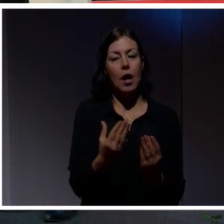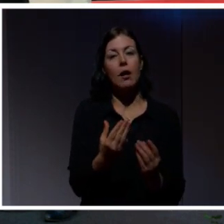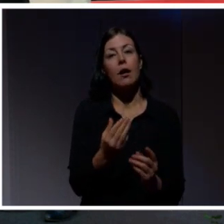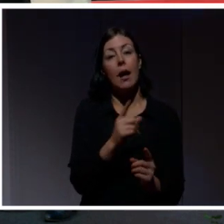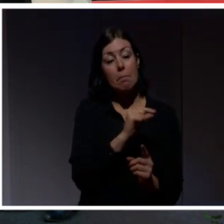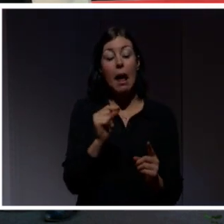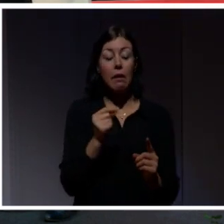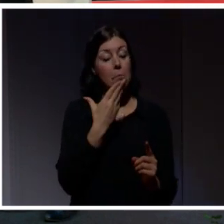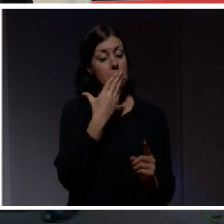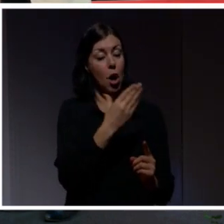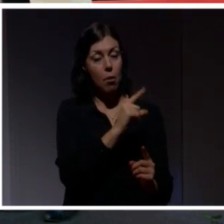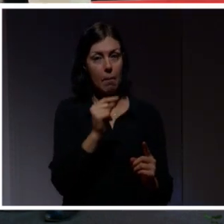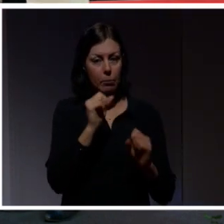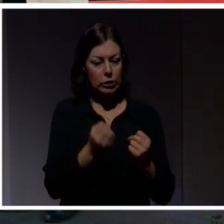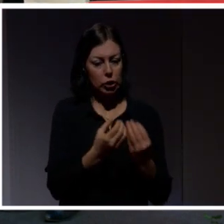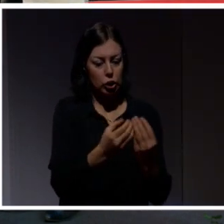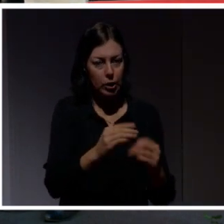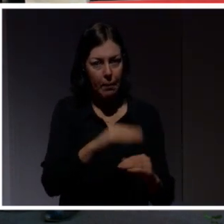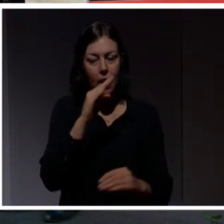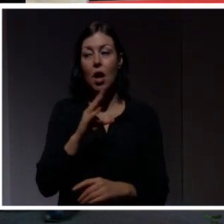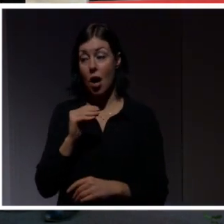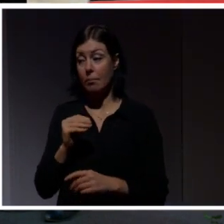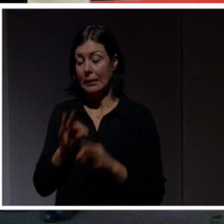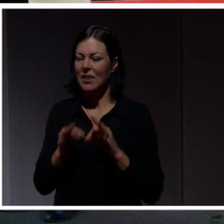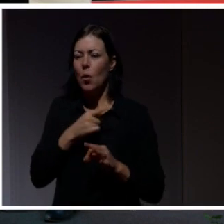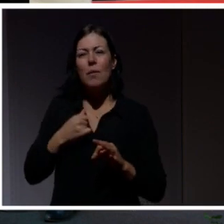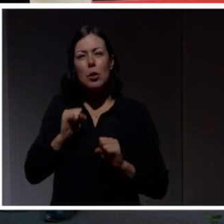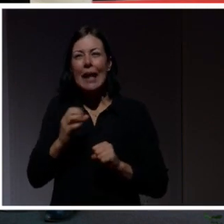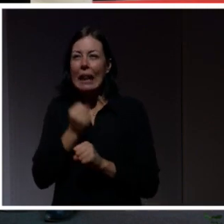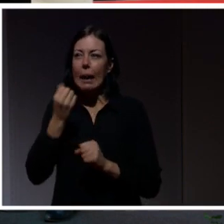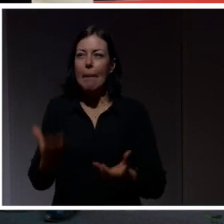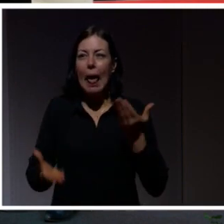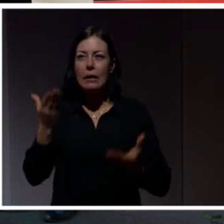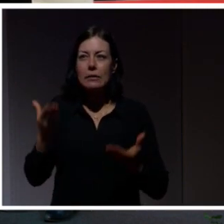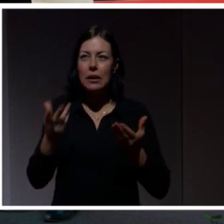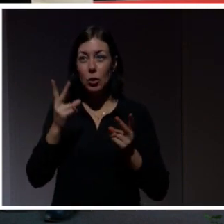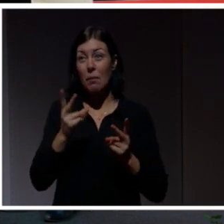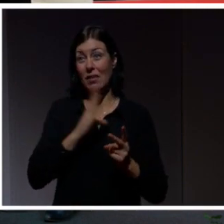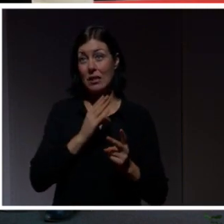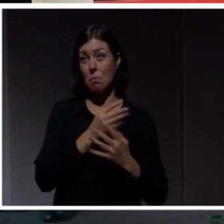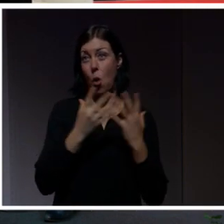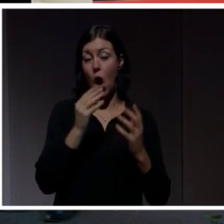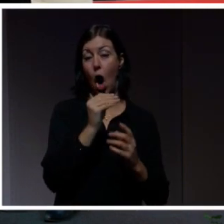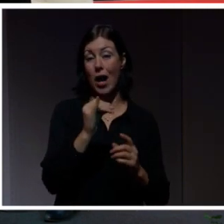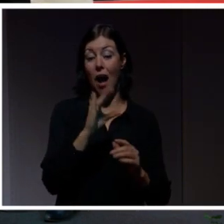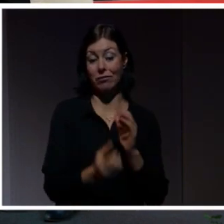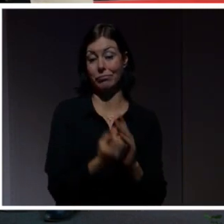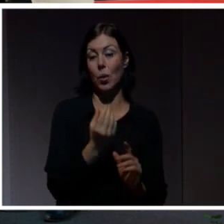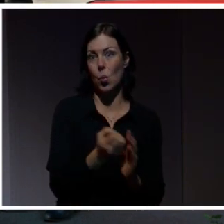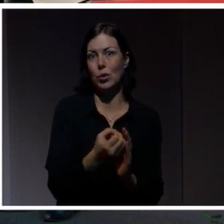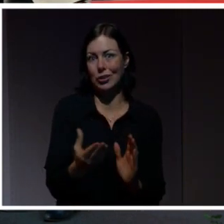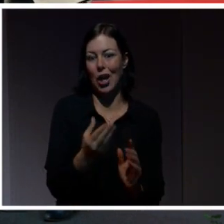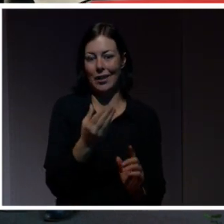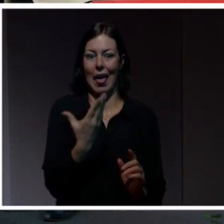In fact, yeah. And I think that what we need is we need to balance it out, because it's like you said, there's a lot of AI is being developed because it's cool. And I think we